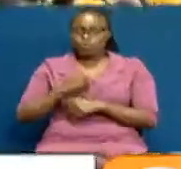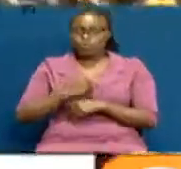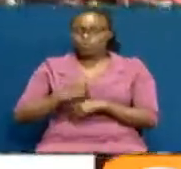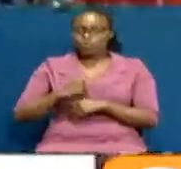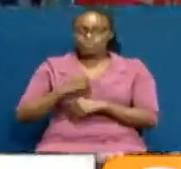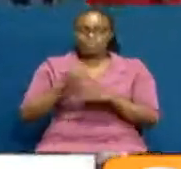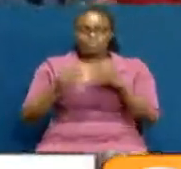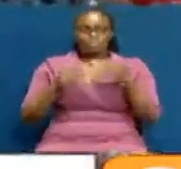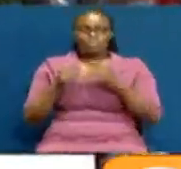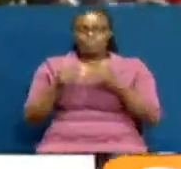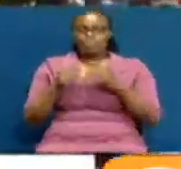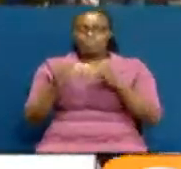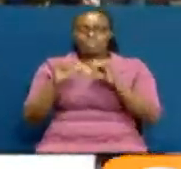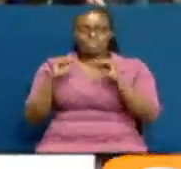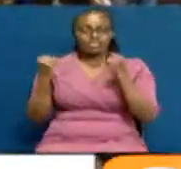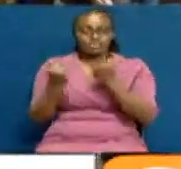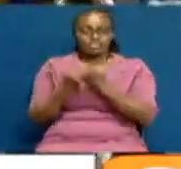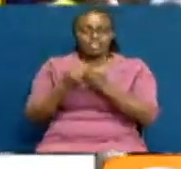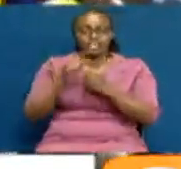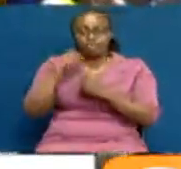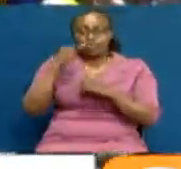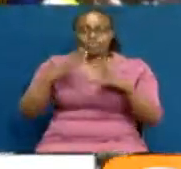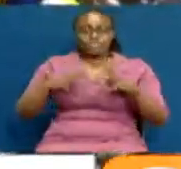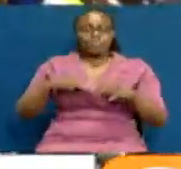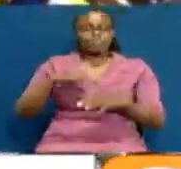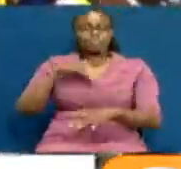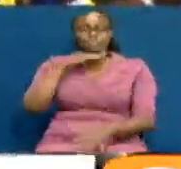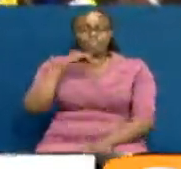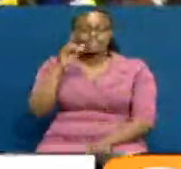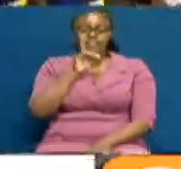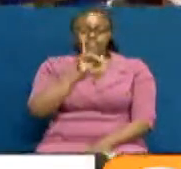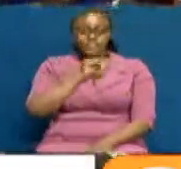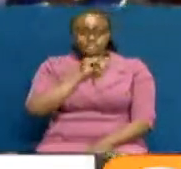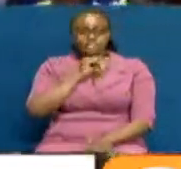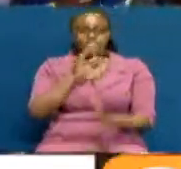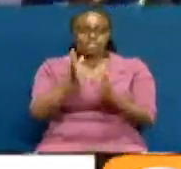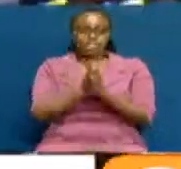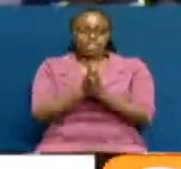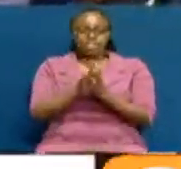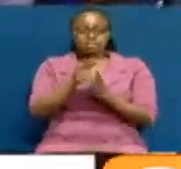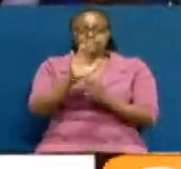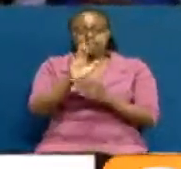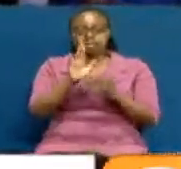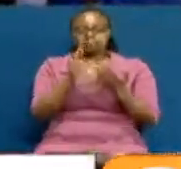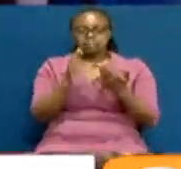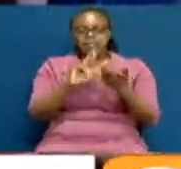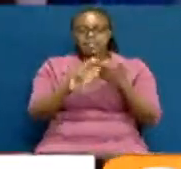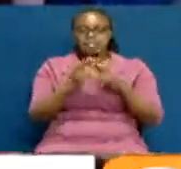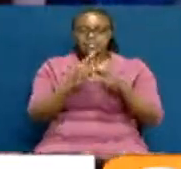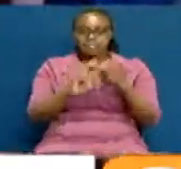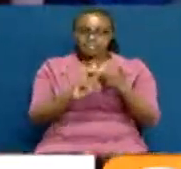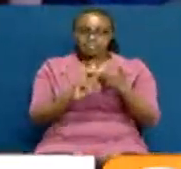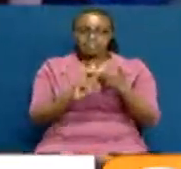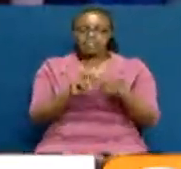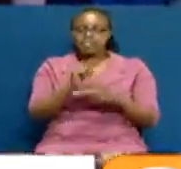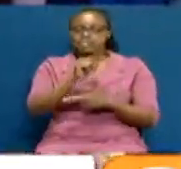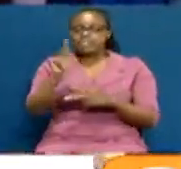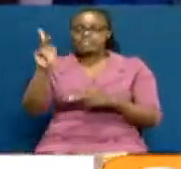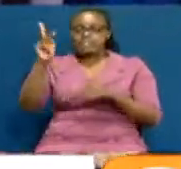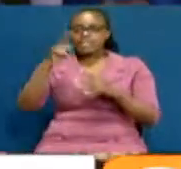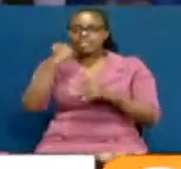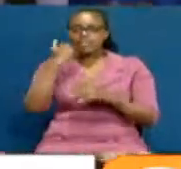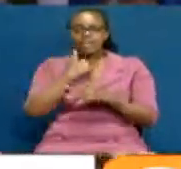kwa wale jamii ambao wamefiwa na wapendwa wao. Wale wa Kenya